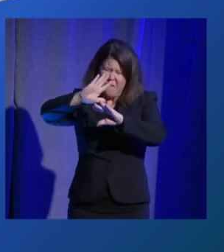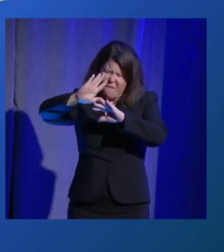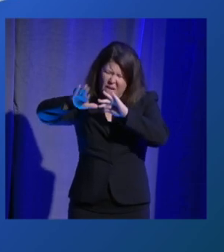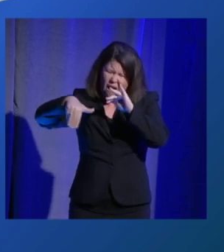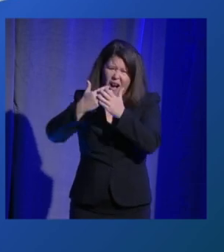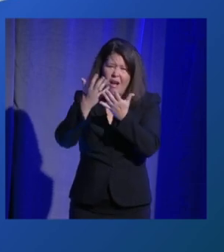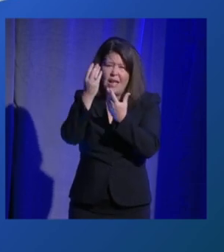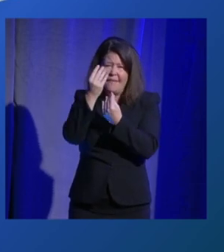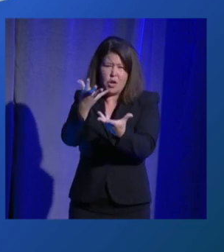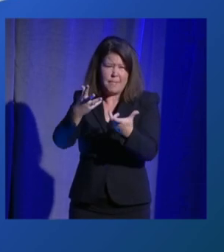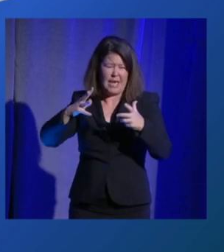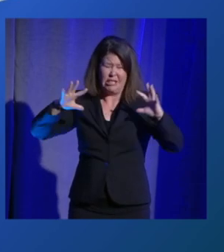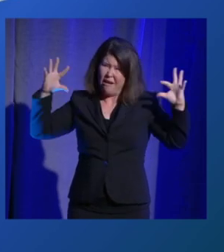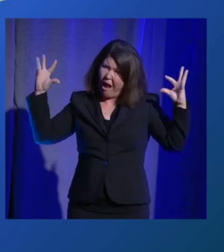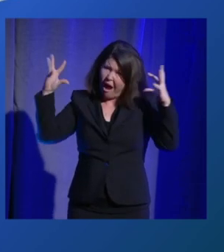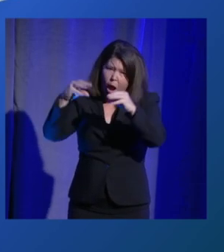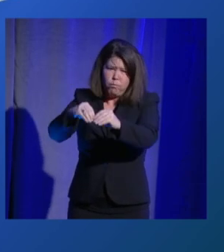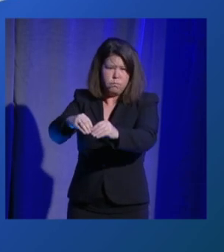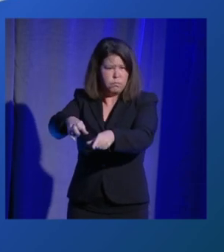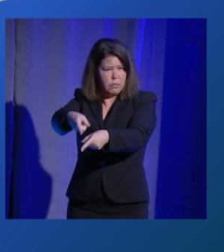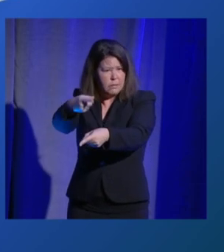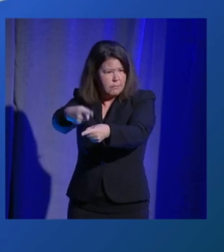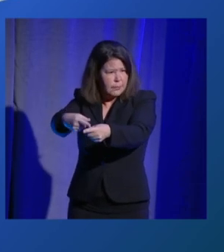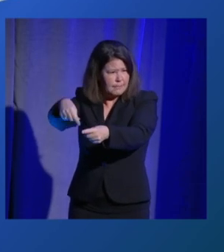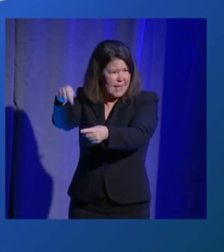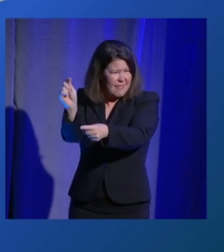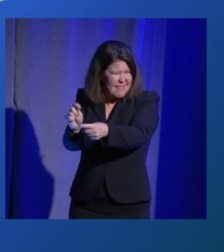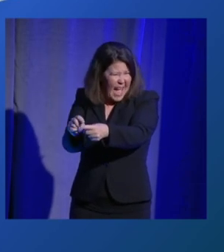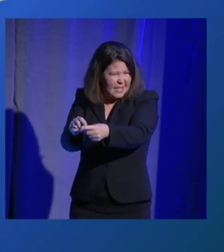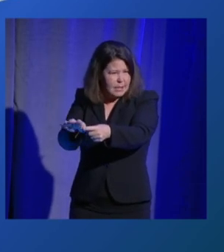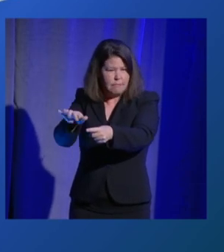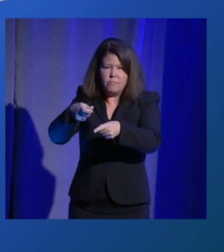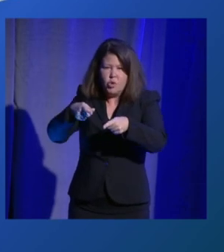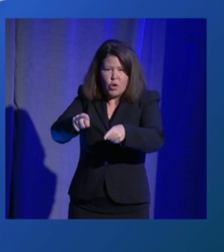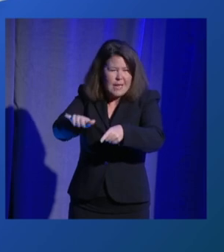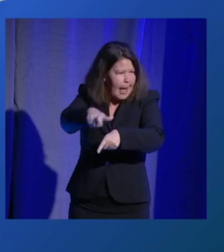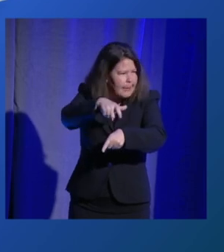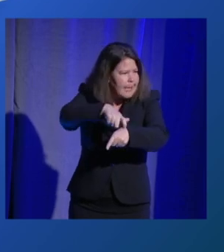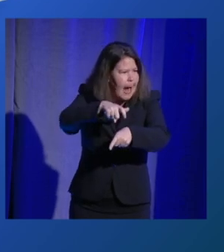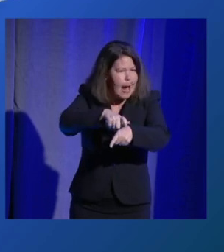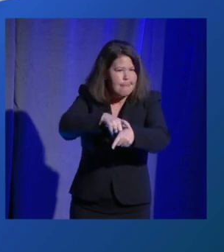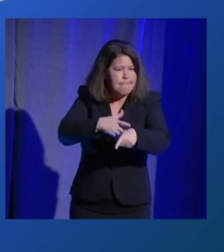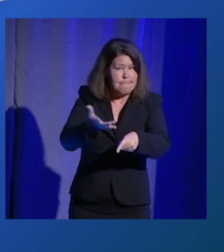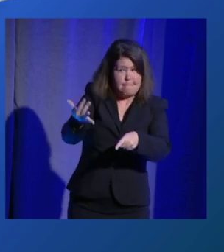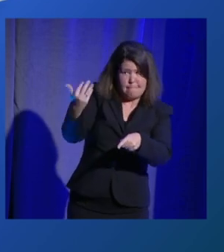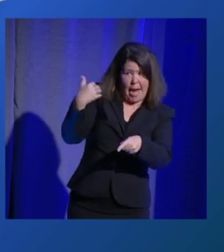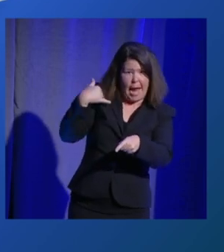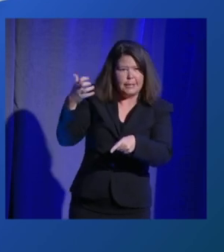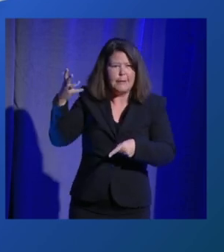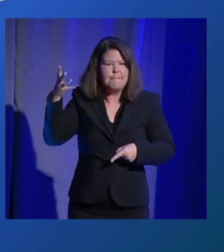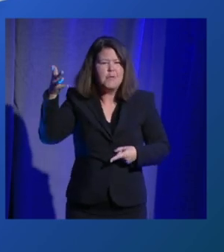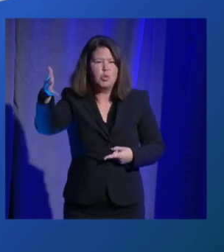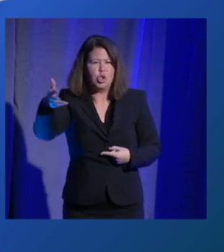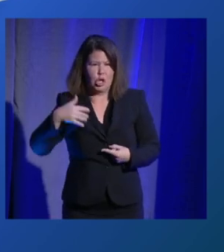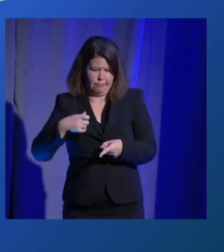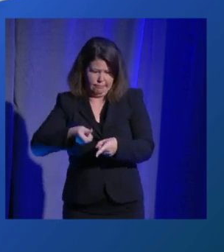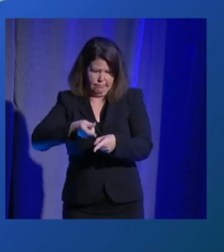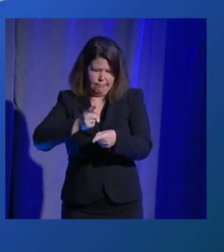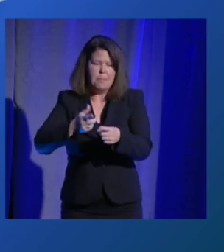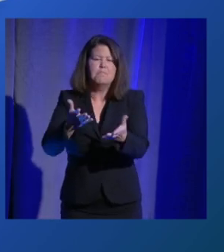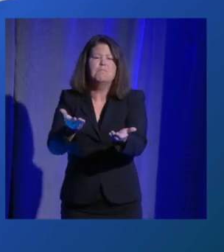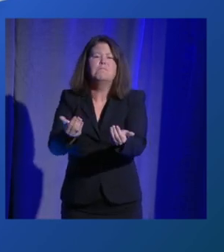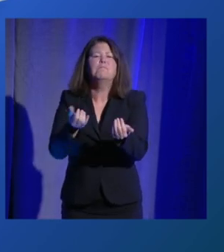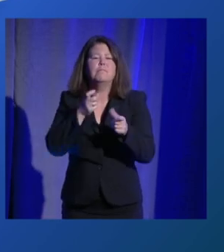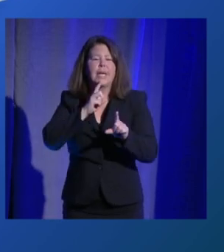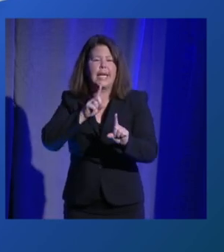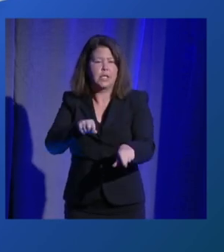information about this point space and this point in time that I'm interested in the past or in the future give me the answer